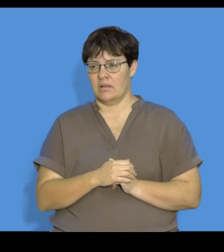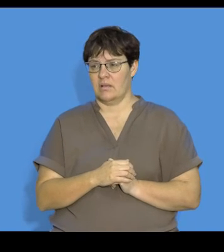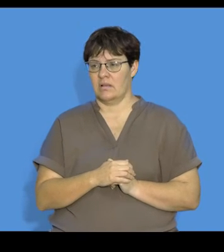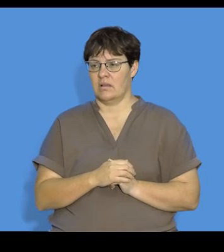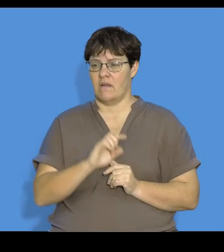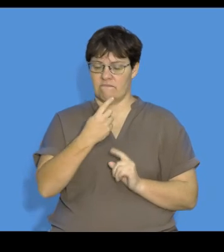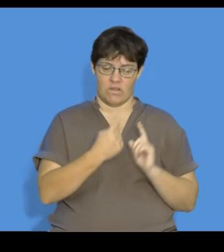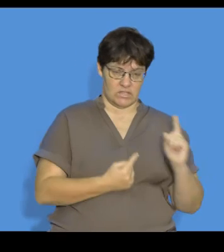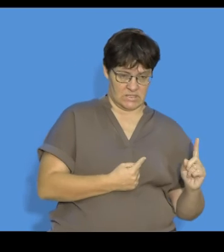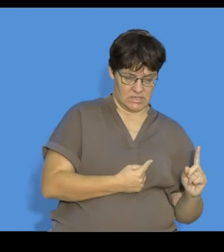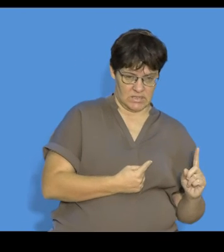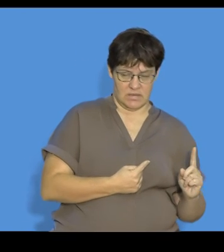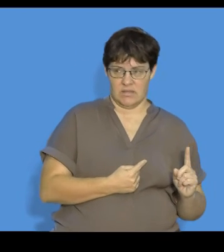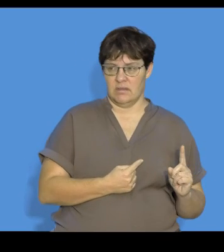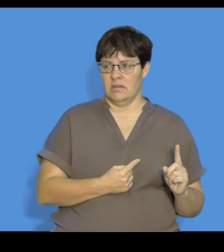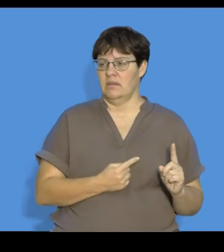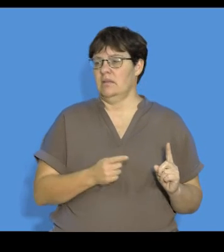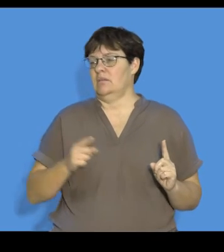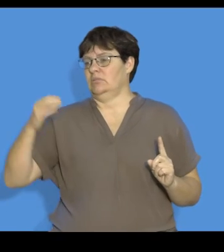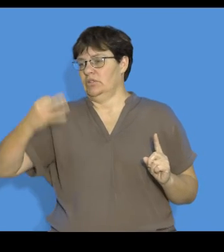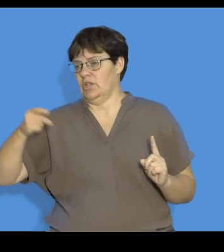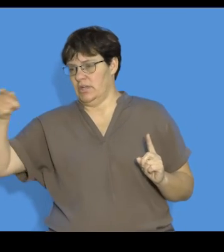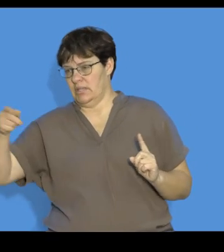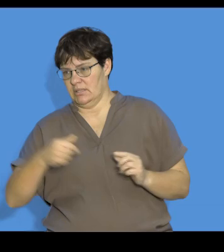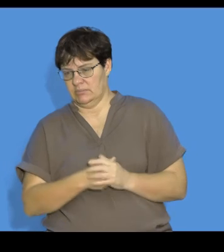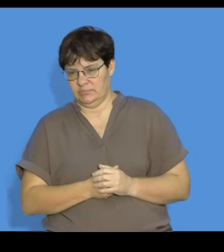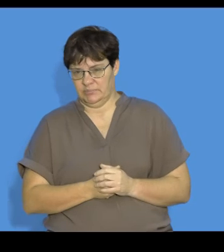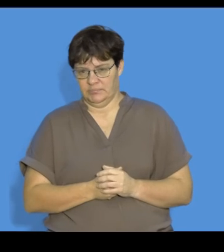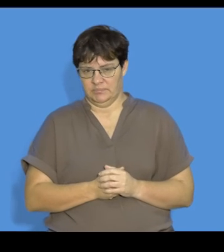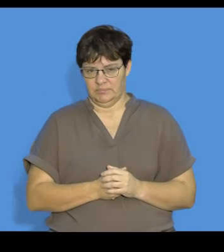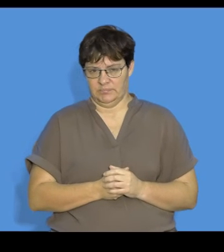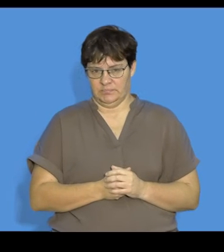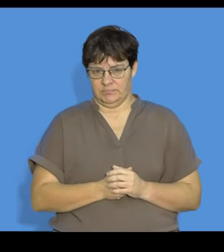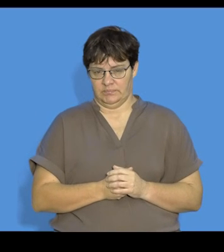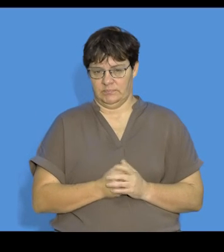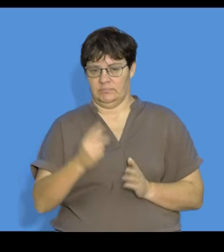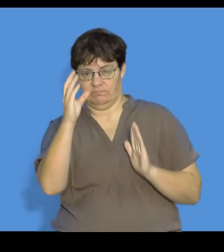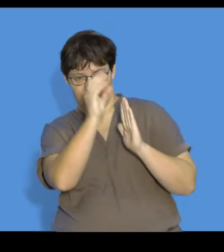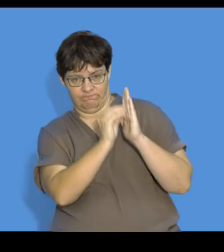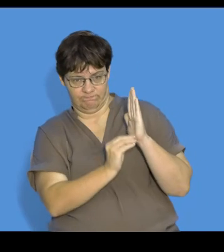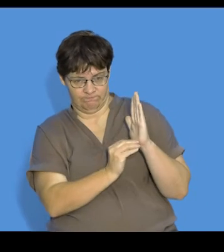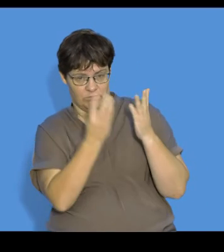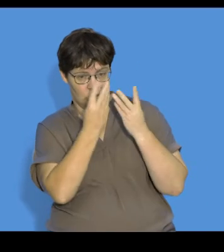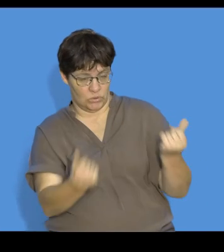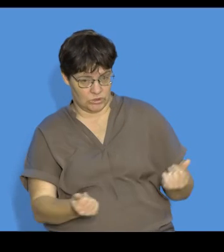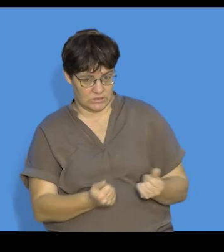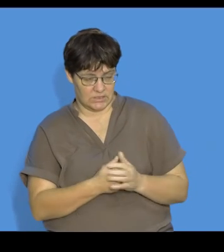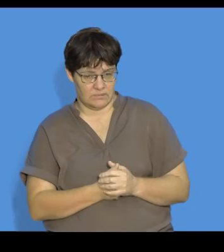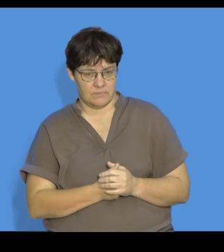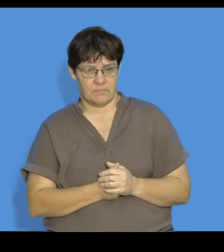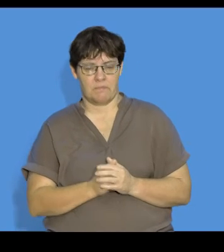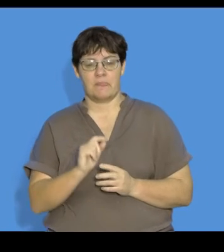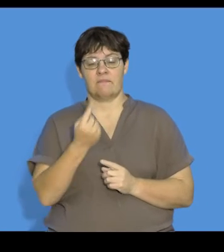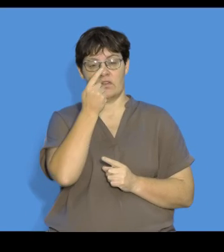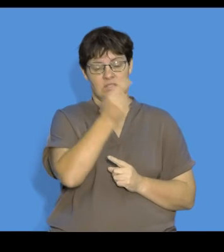it will be in the first segment and in the third segment, right? So to write these solutions,